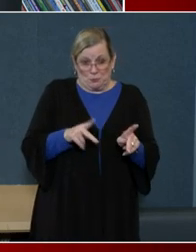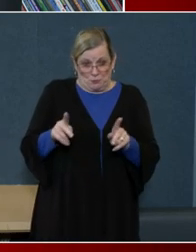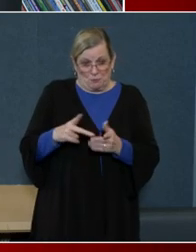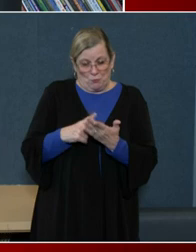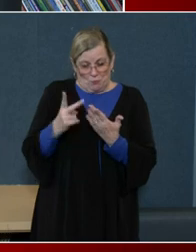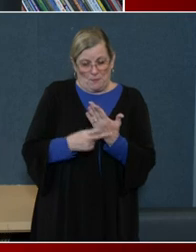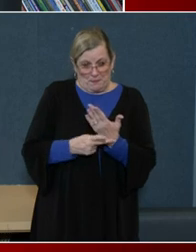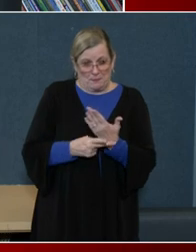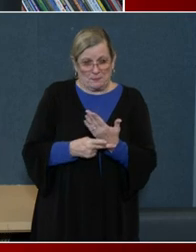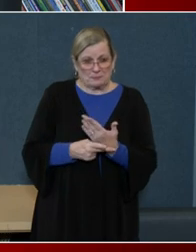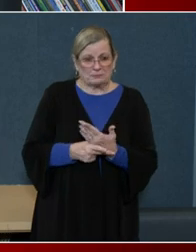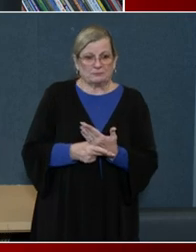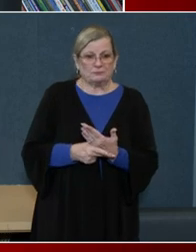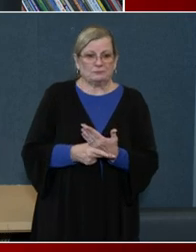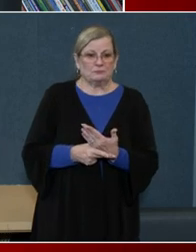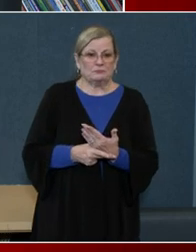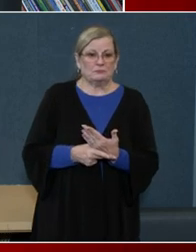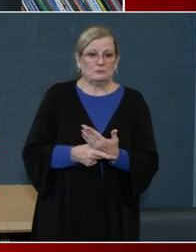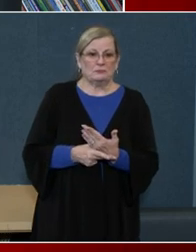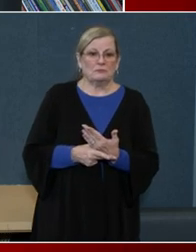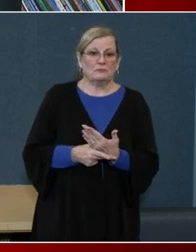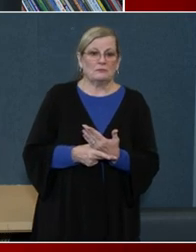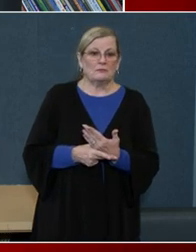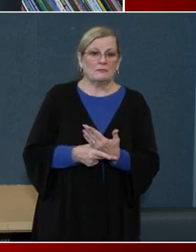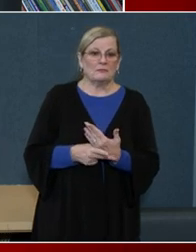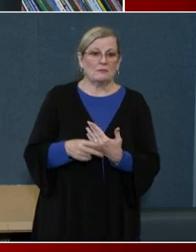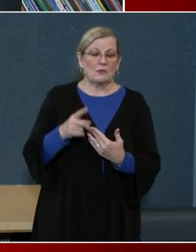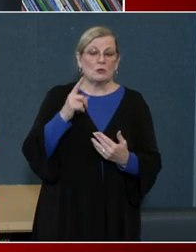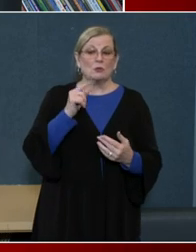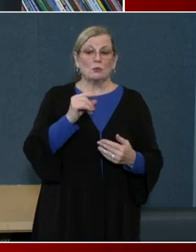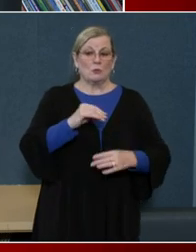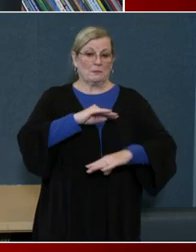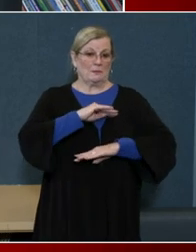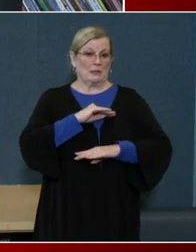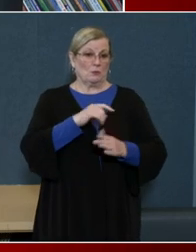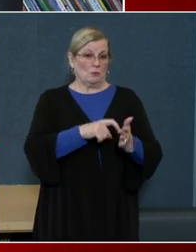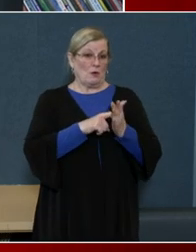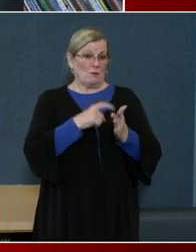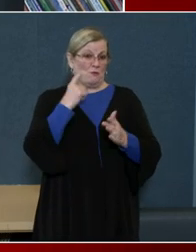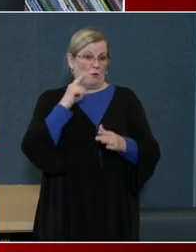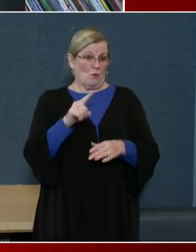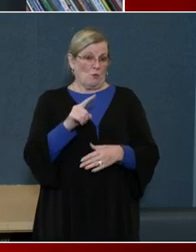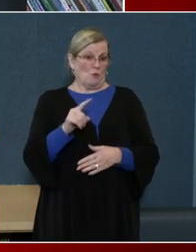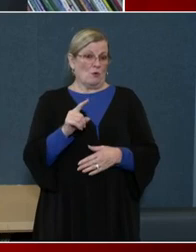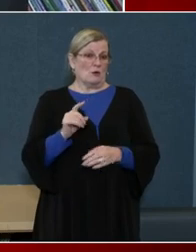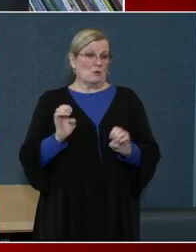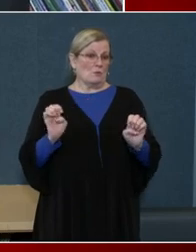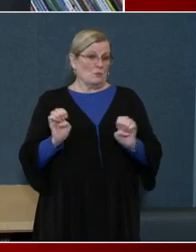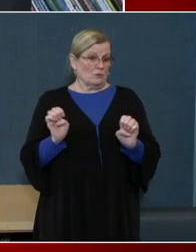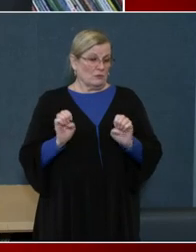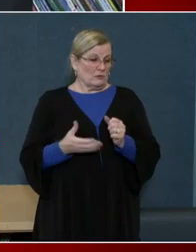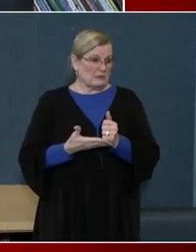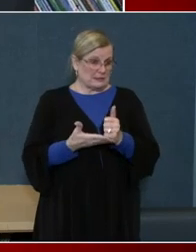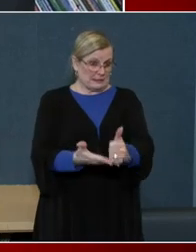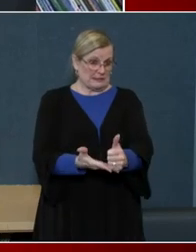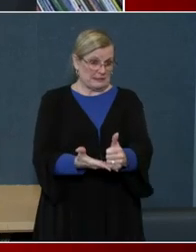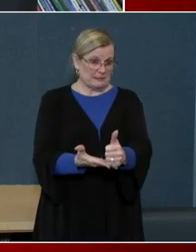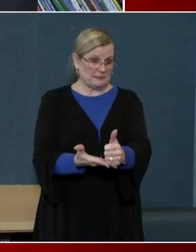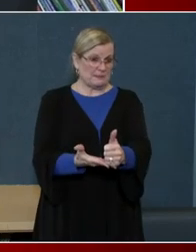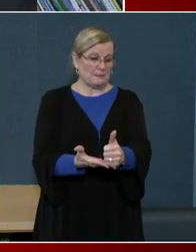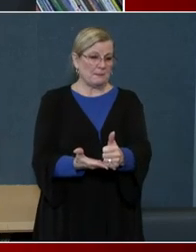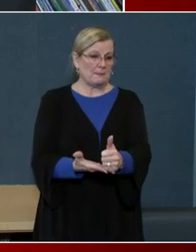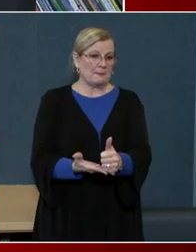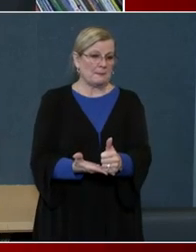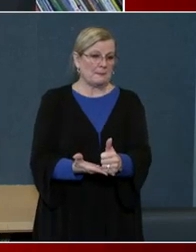somewhat the criteria for access to emergency rental assistance, tying it to 40% area median income,